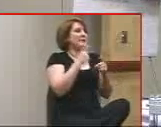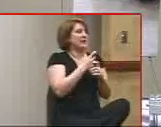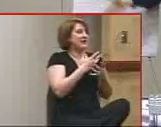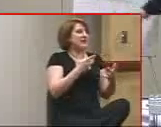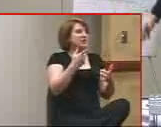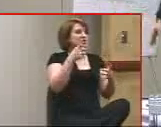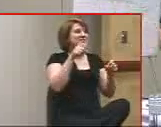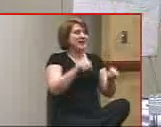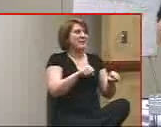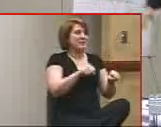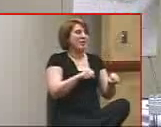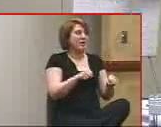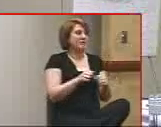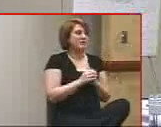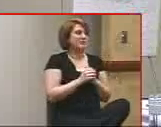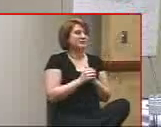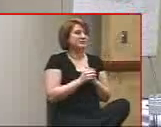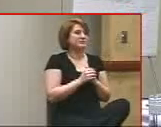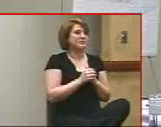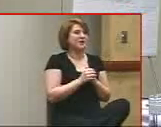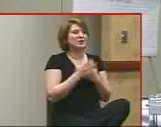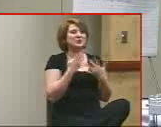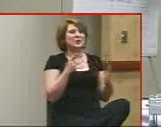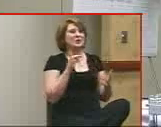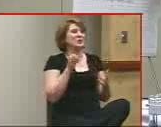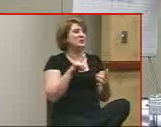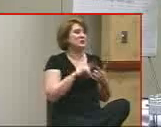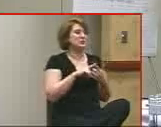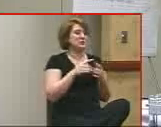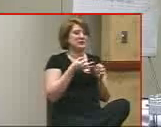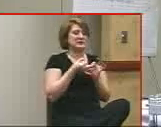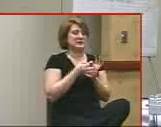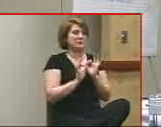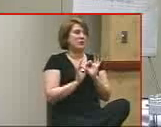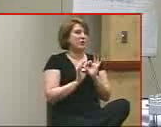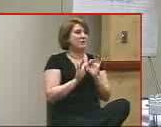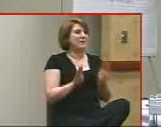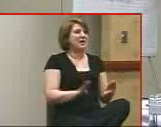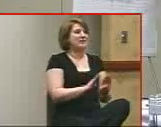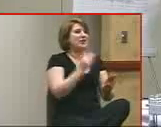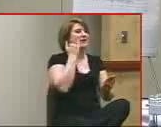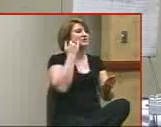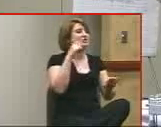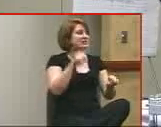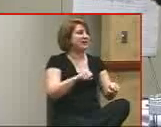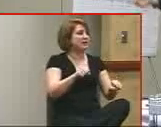doing. In other words, we don't want to go to a real simple behavior if she's capable of doing a whole bunch more.